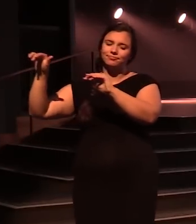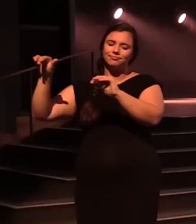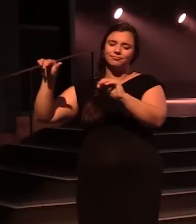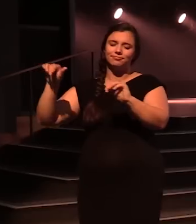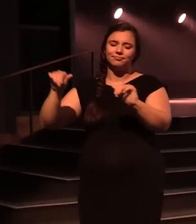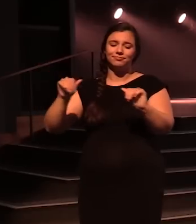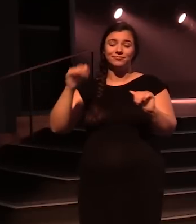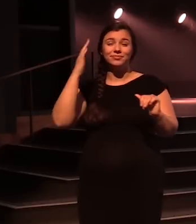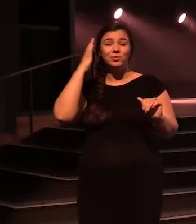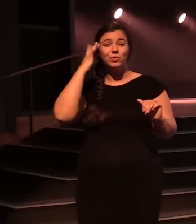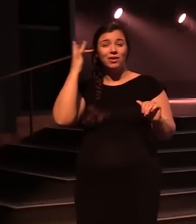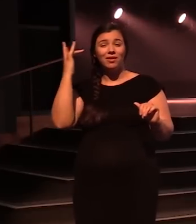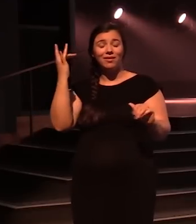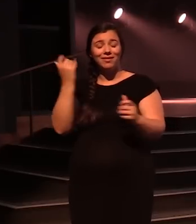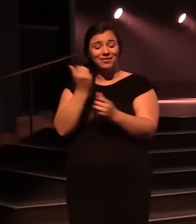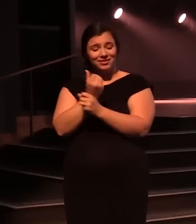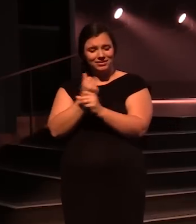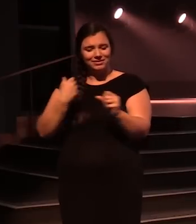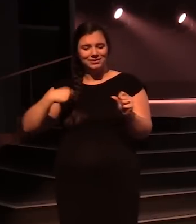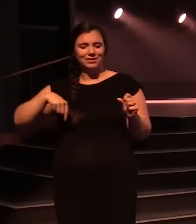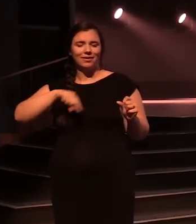to save us here